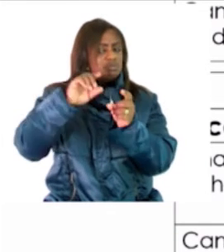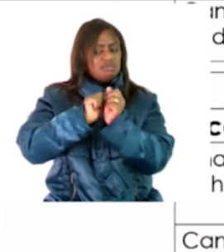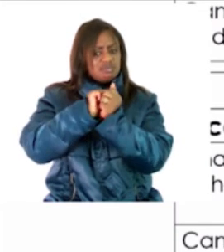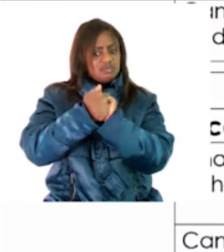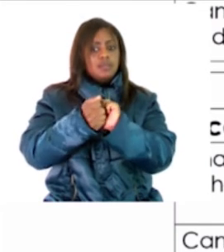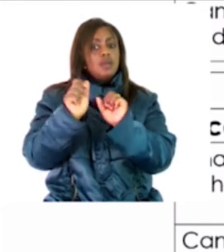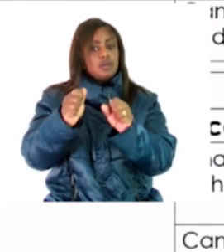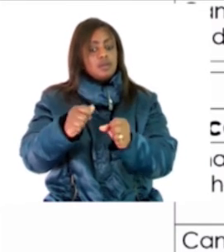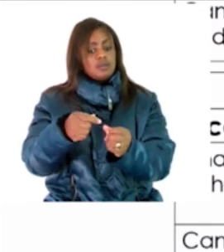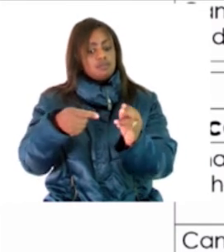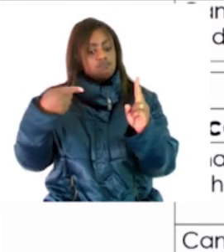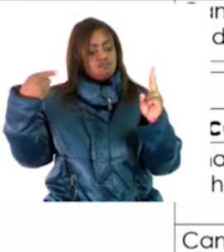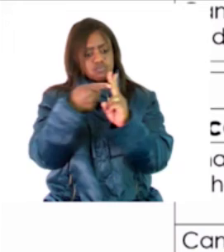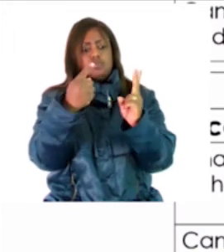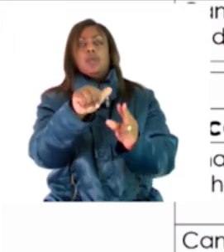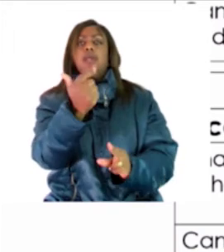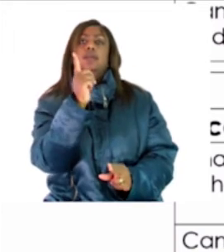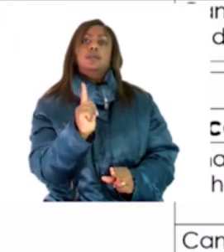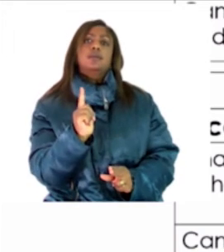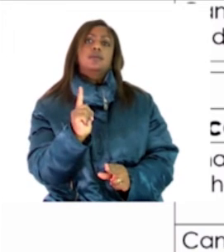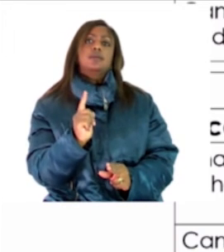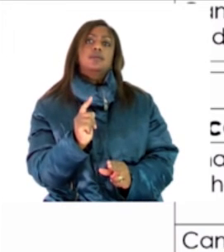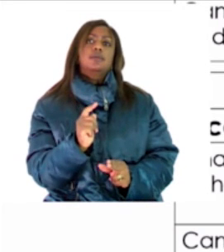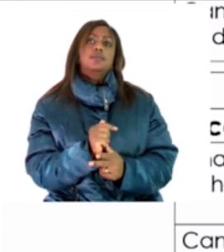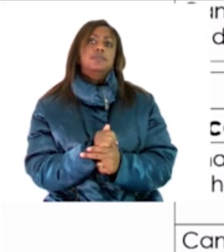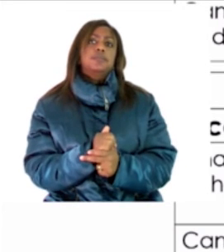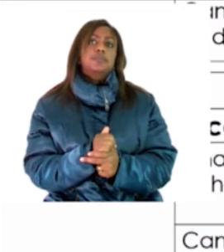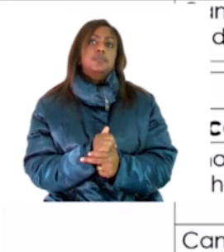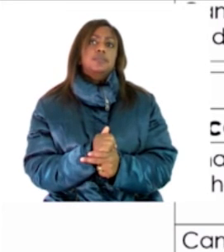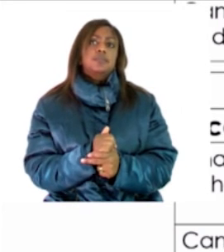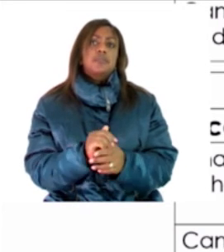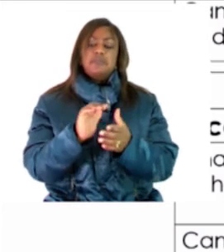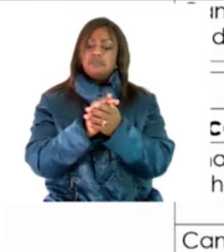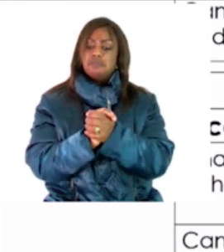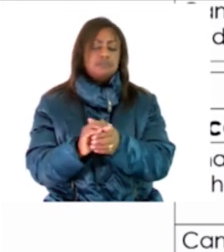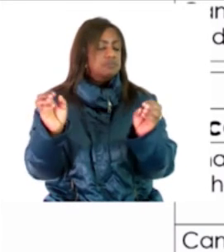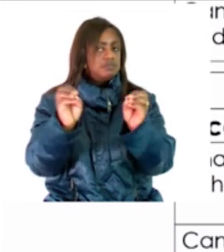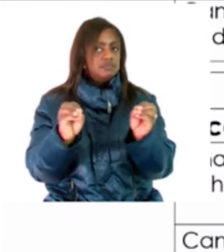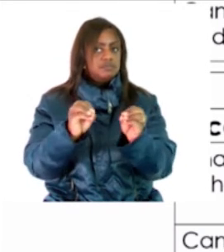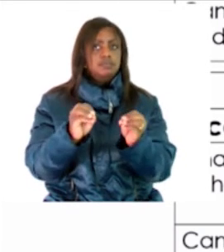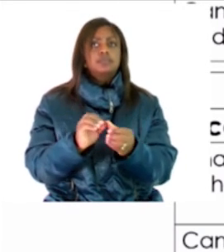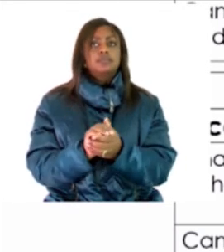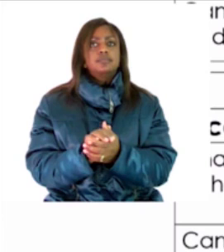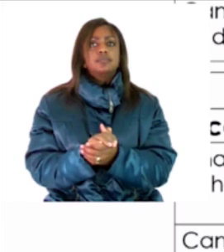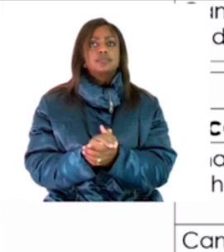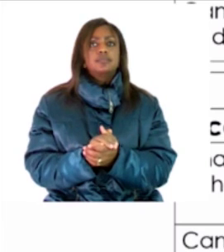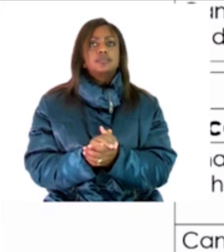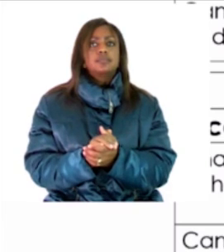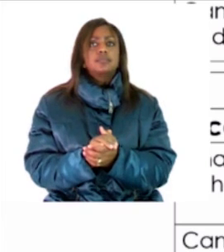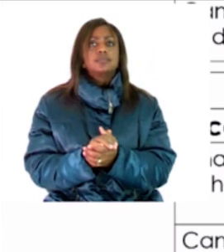might affect people that are living around you, your sisters or your neighbors and everybody in your location or your village.